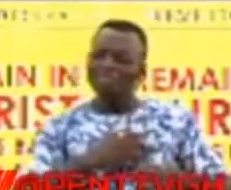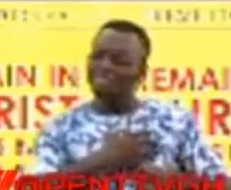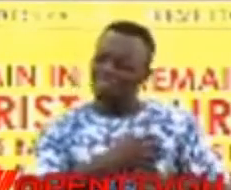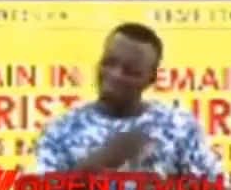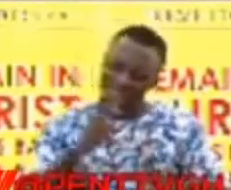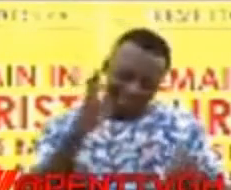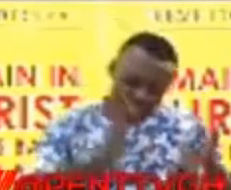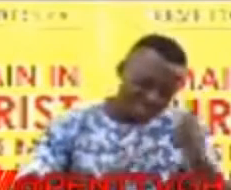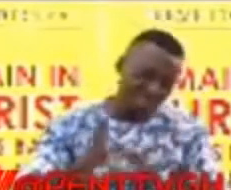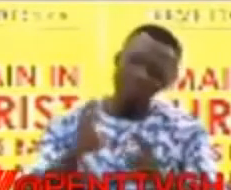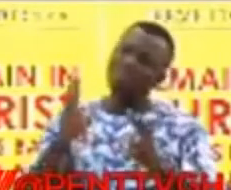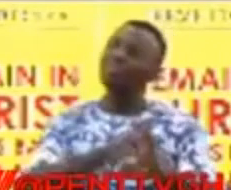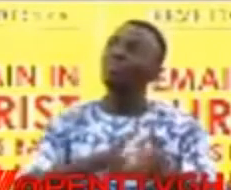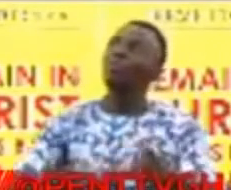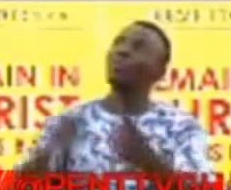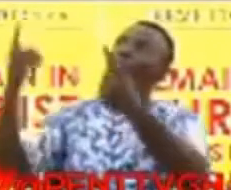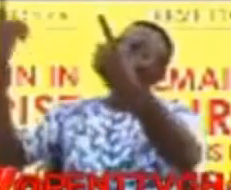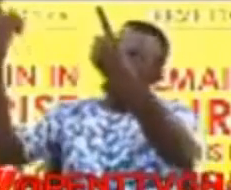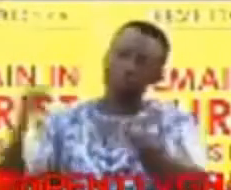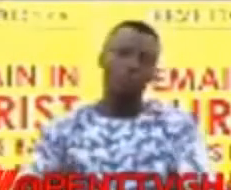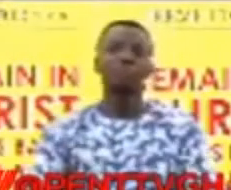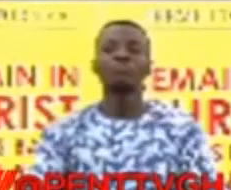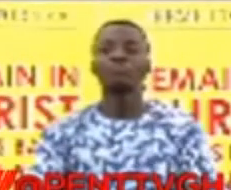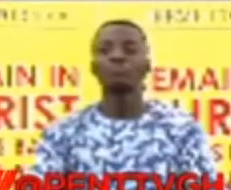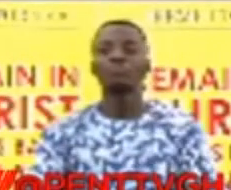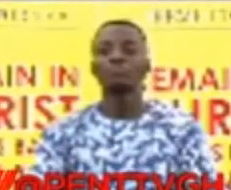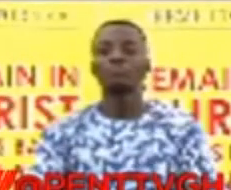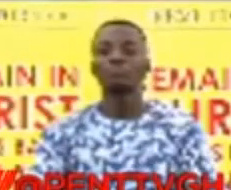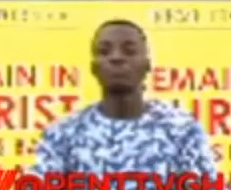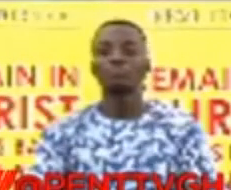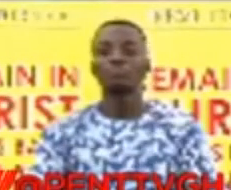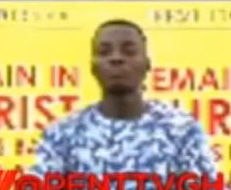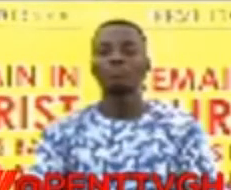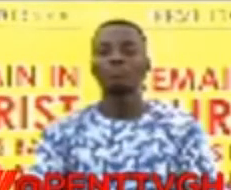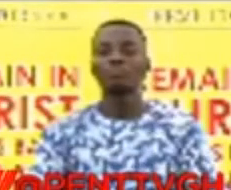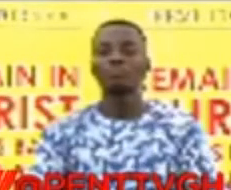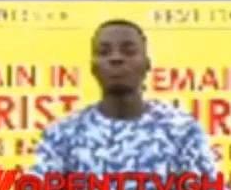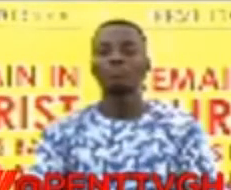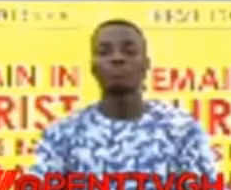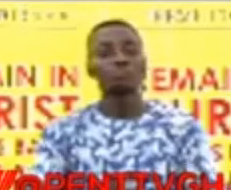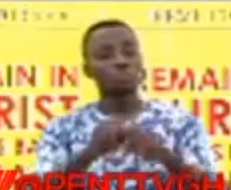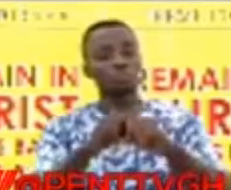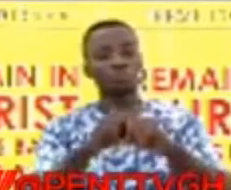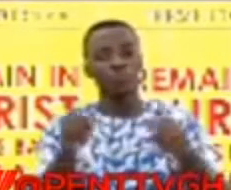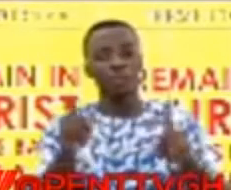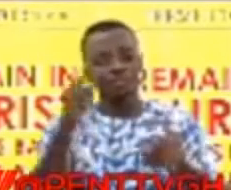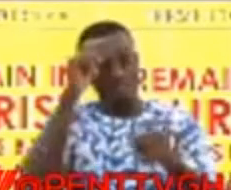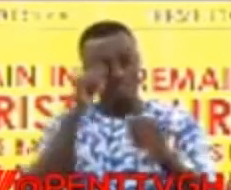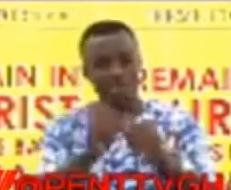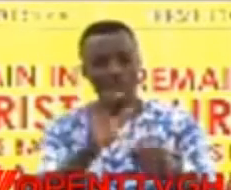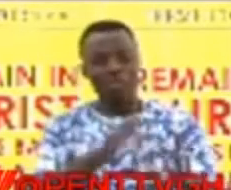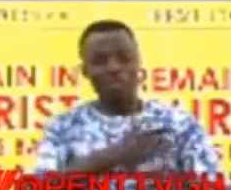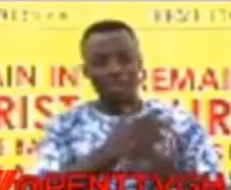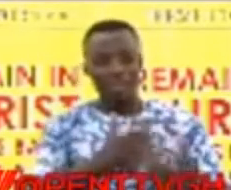come, Maranatha, come. Come. Come. But our excitement is also